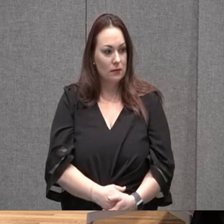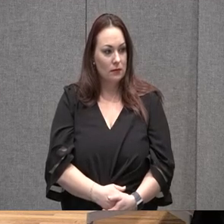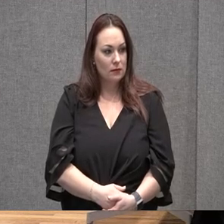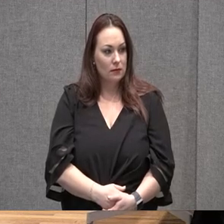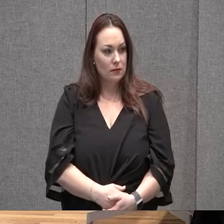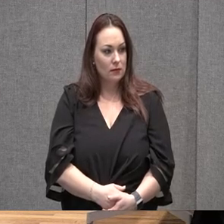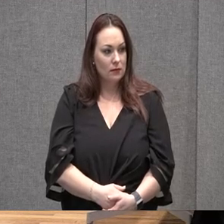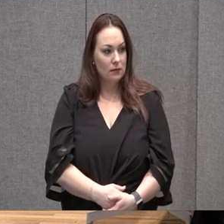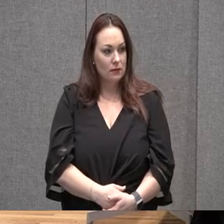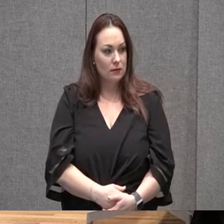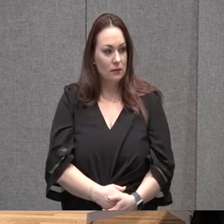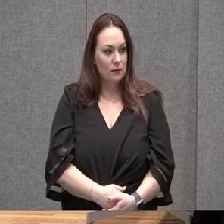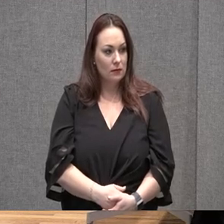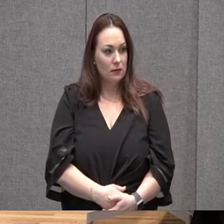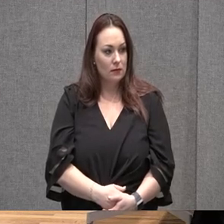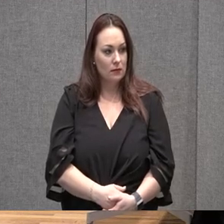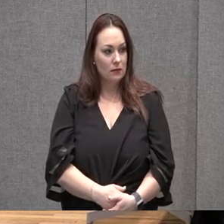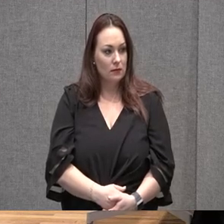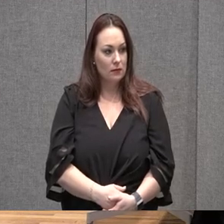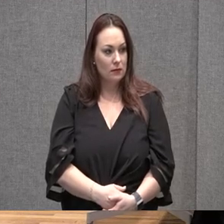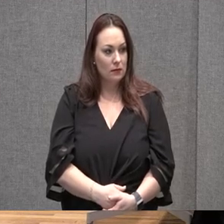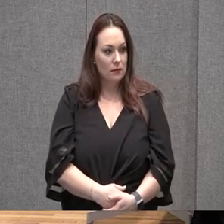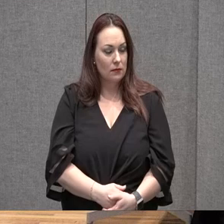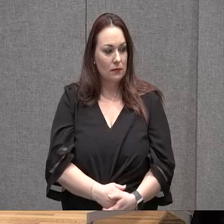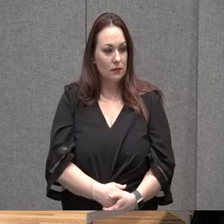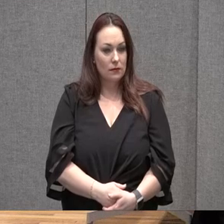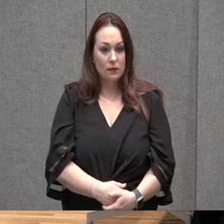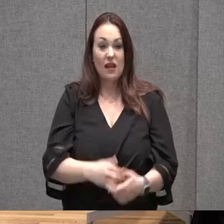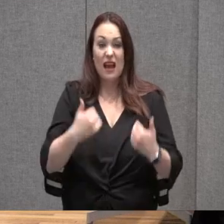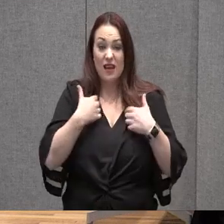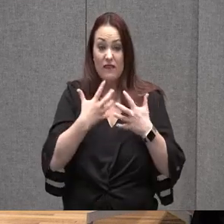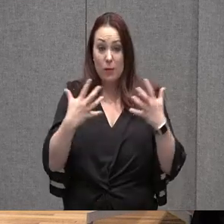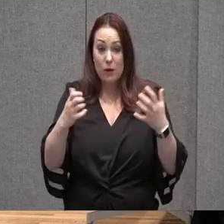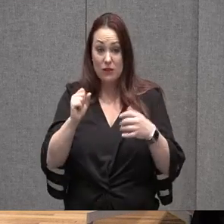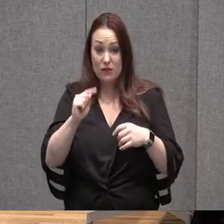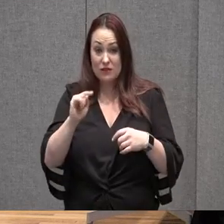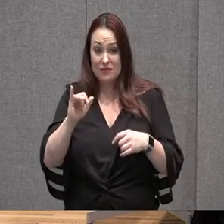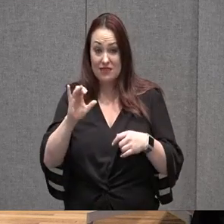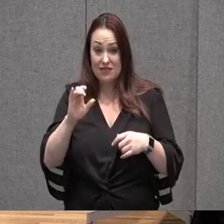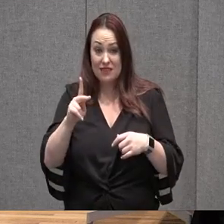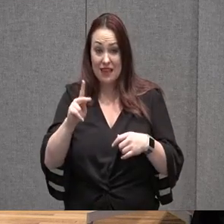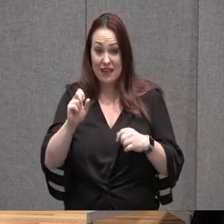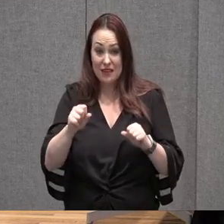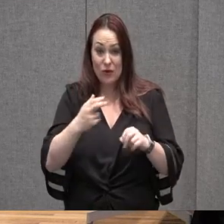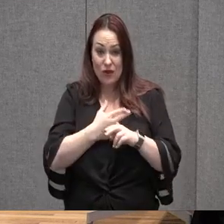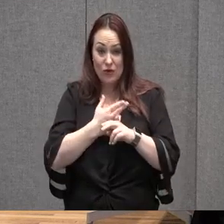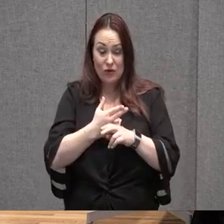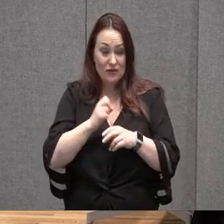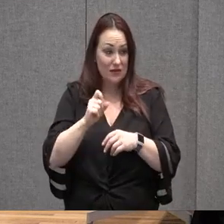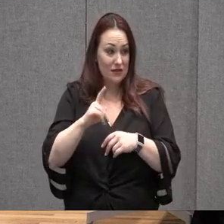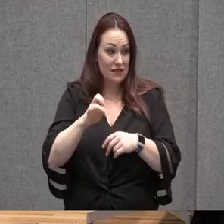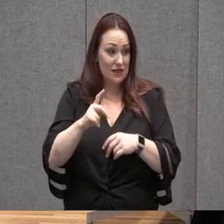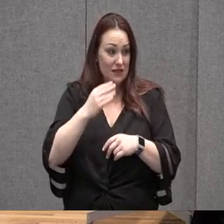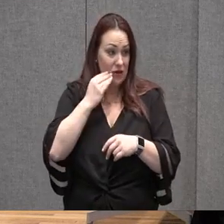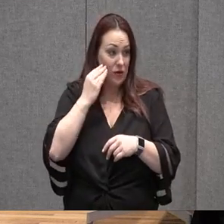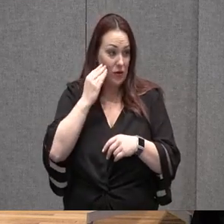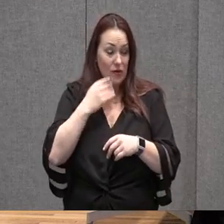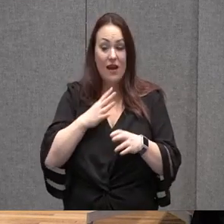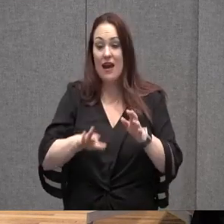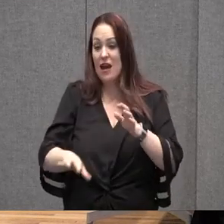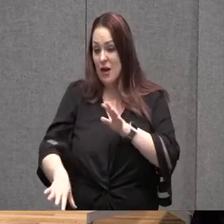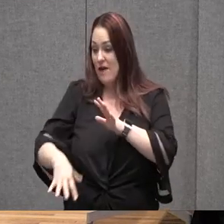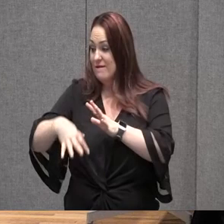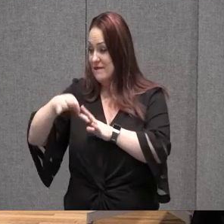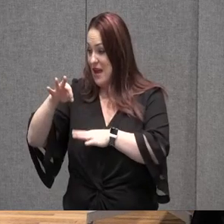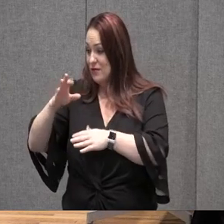Okay, because I have a bunch of these sticks and you could do sticks at home, right? Right. Okay. I went out and I even found some pine